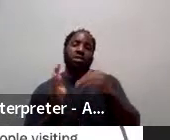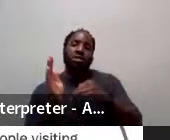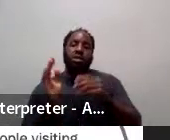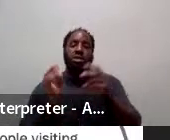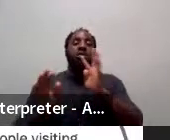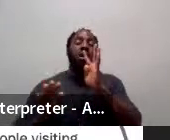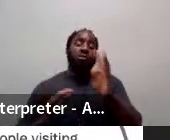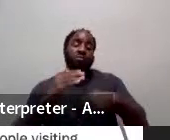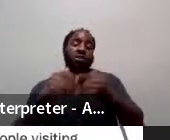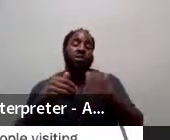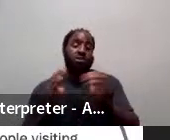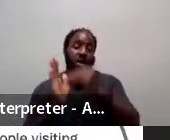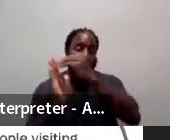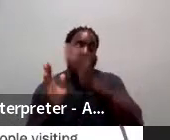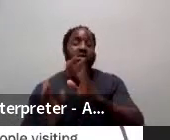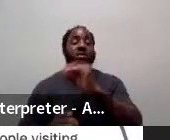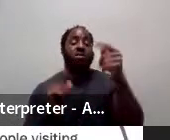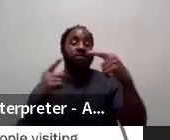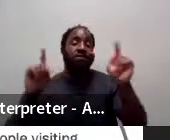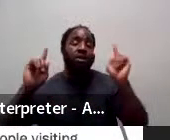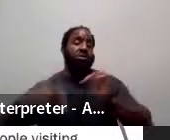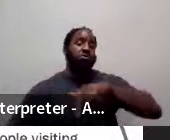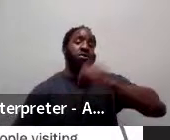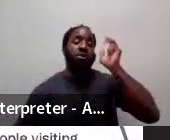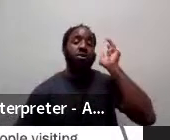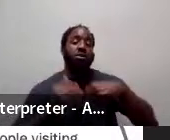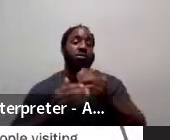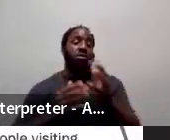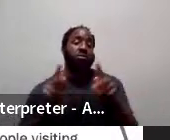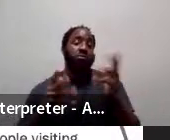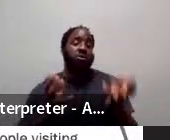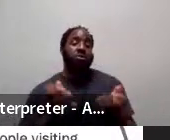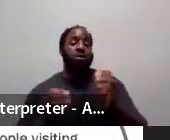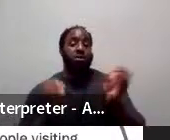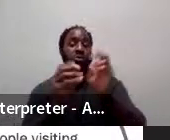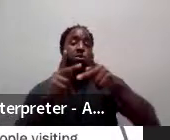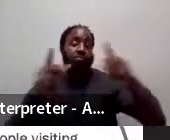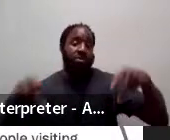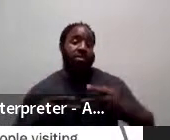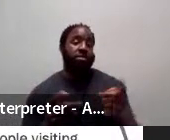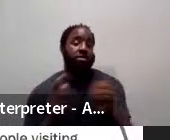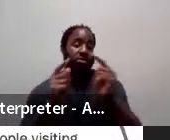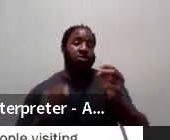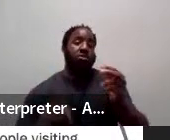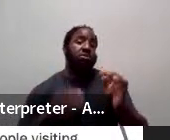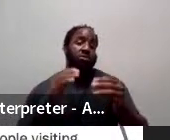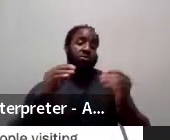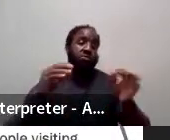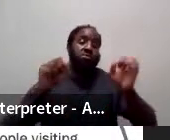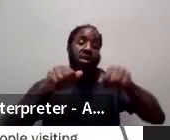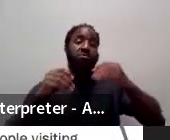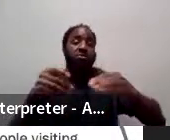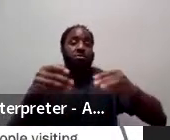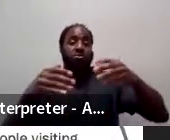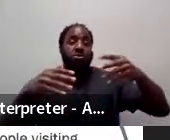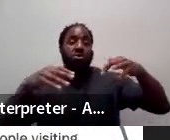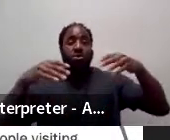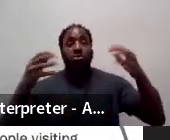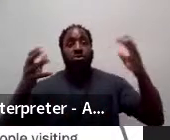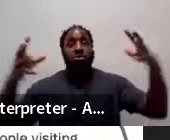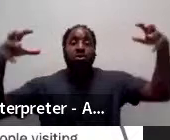years. And then finally, we heard a lot about people wanting more places to be able to gather and to relax in their